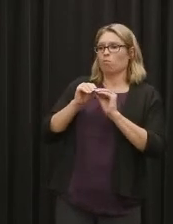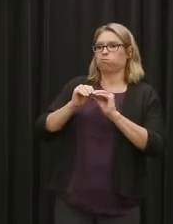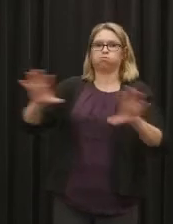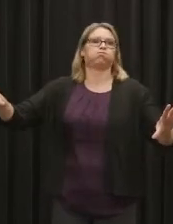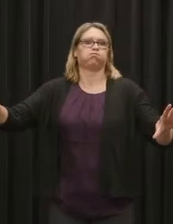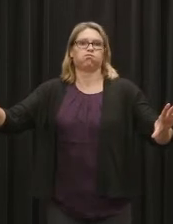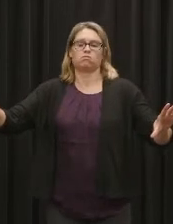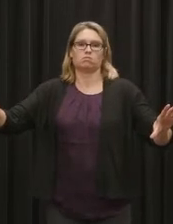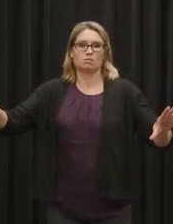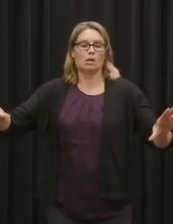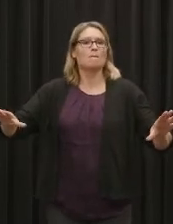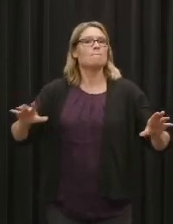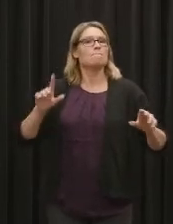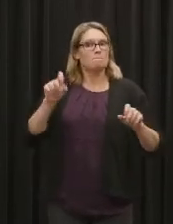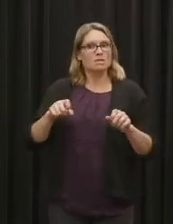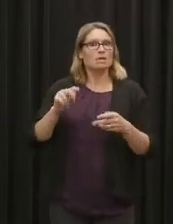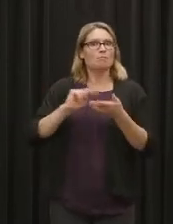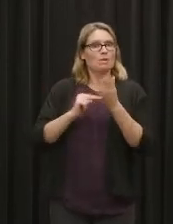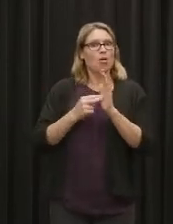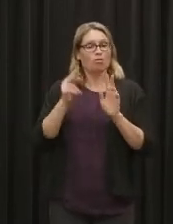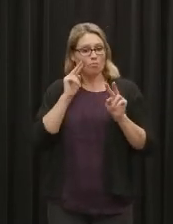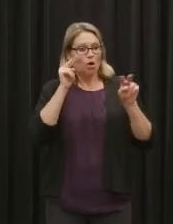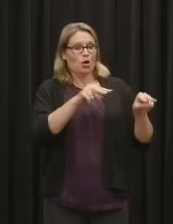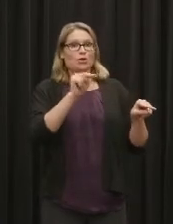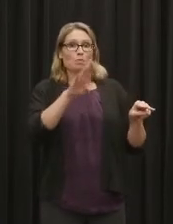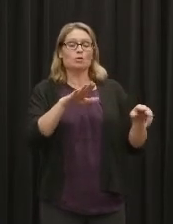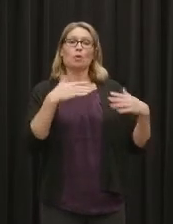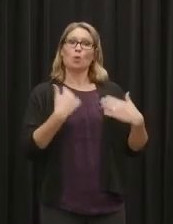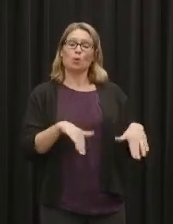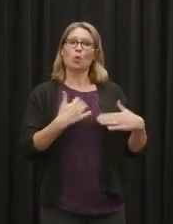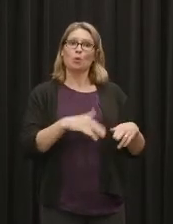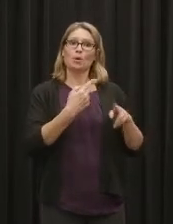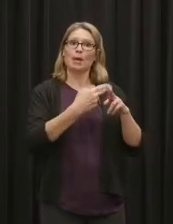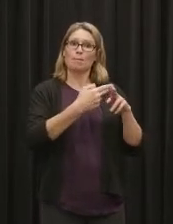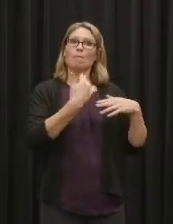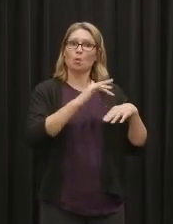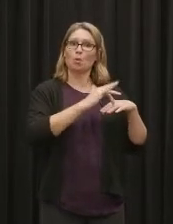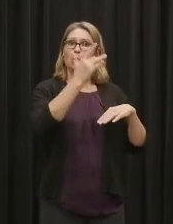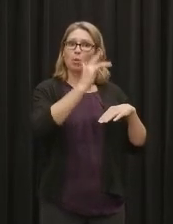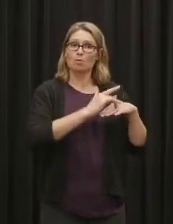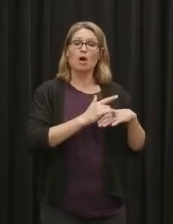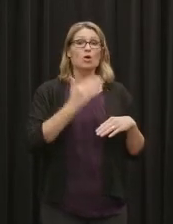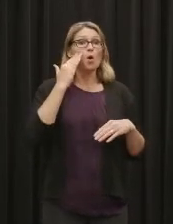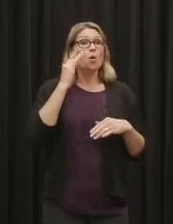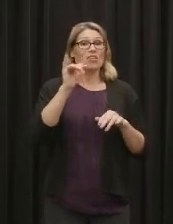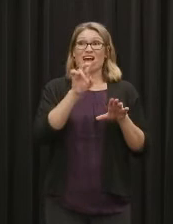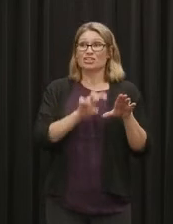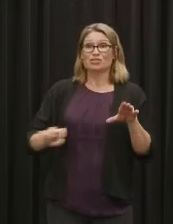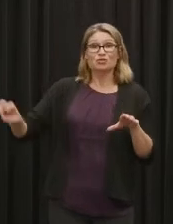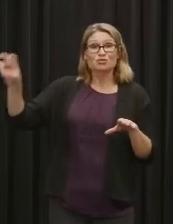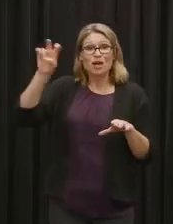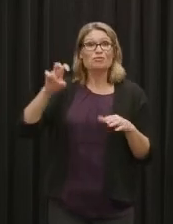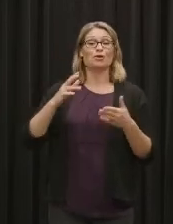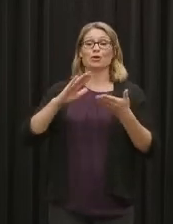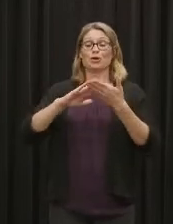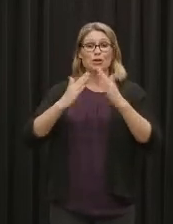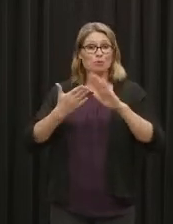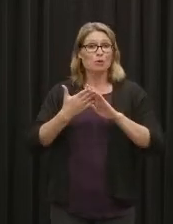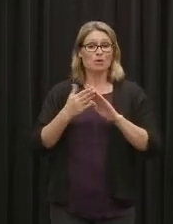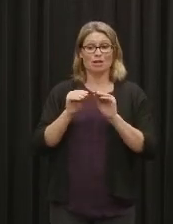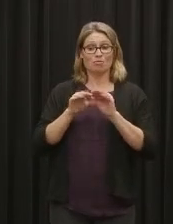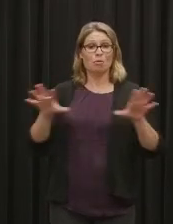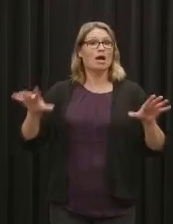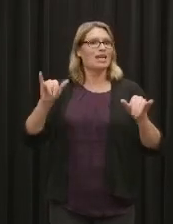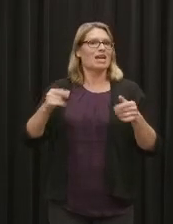that we can maintain this enviable record. We know that cases of travel-related COVID-19 cases, as well as some community transmission that